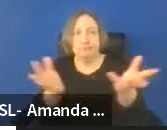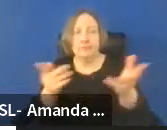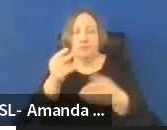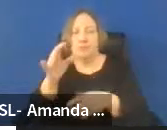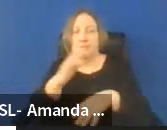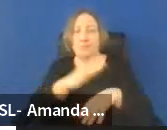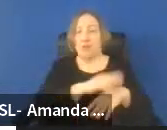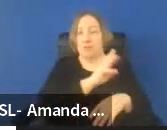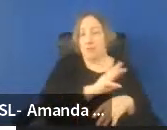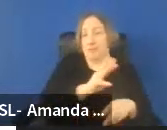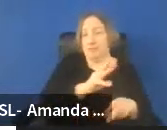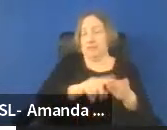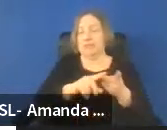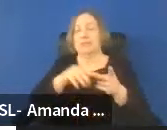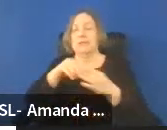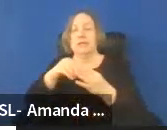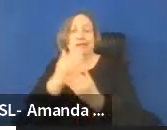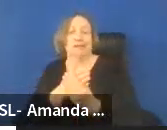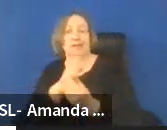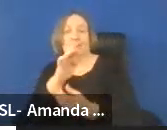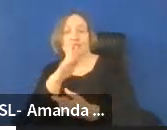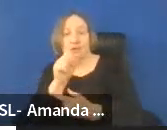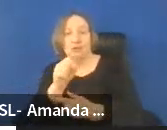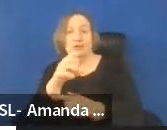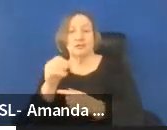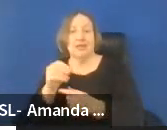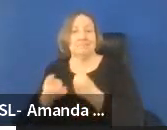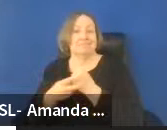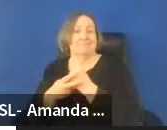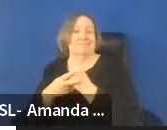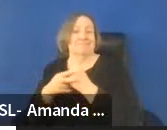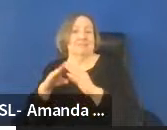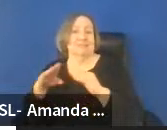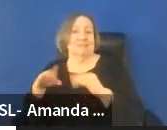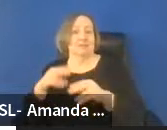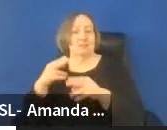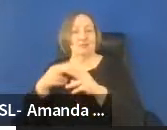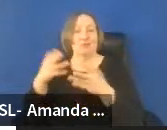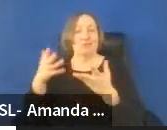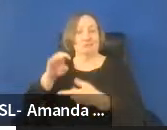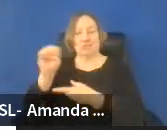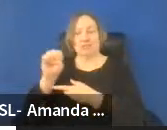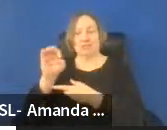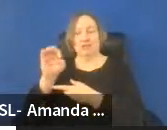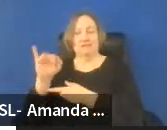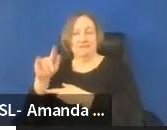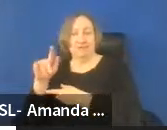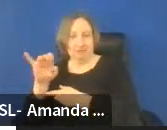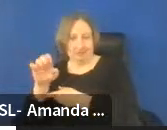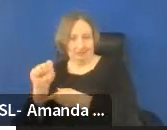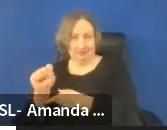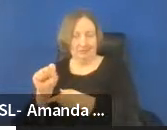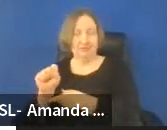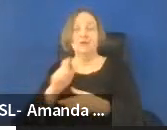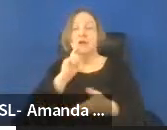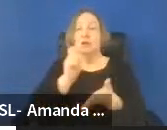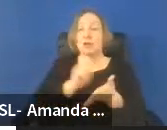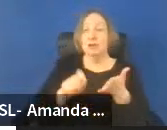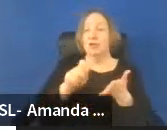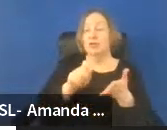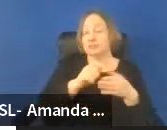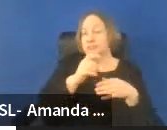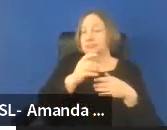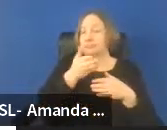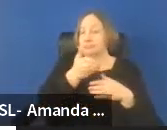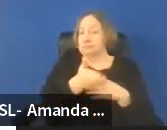website and in our records and archives system called e-files. The clerk is present at every council